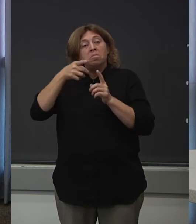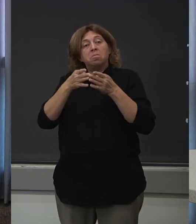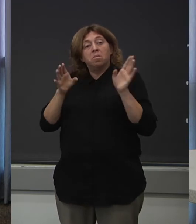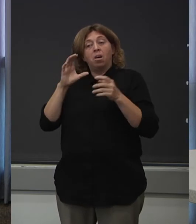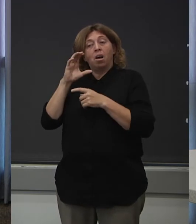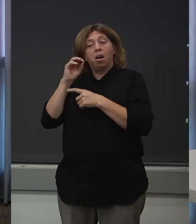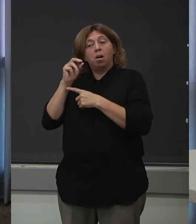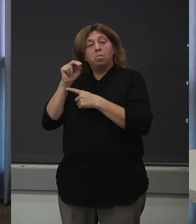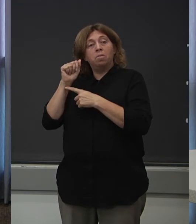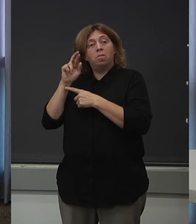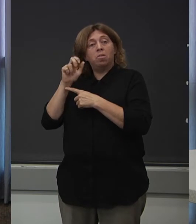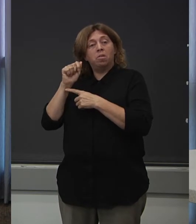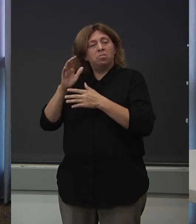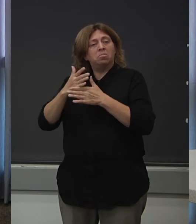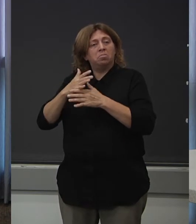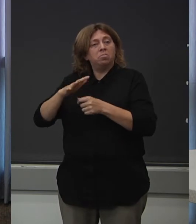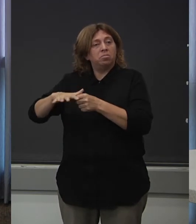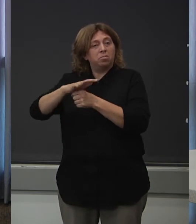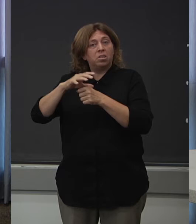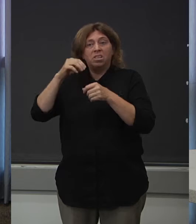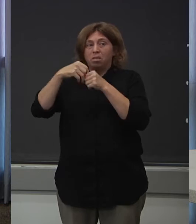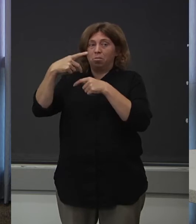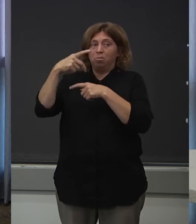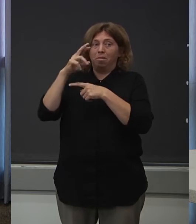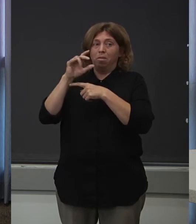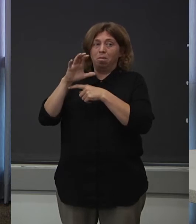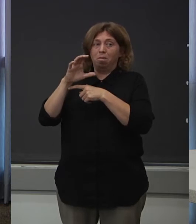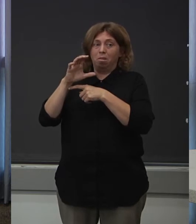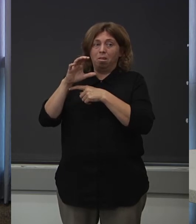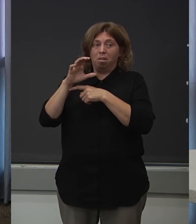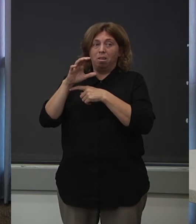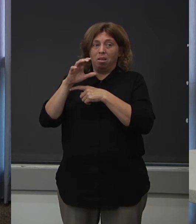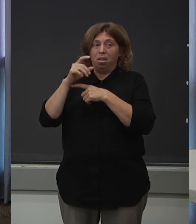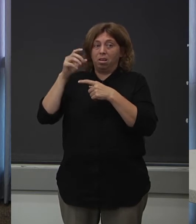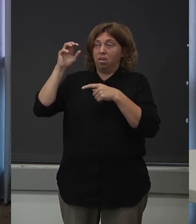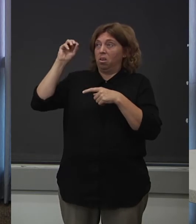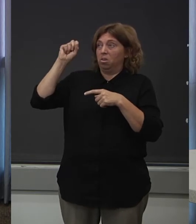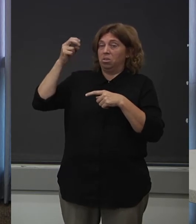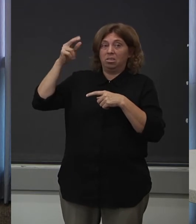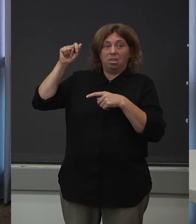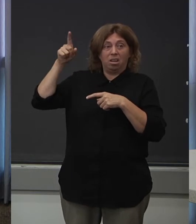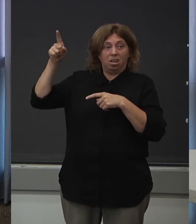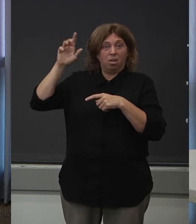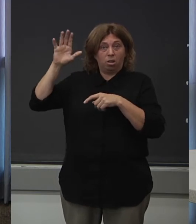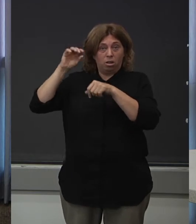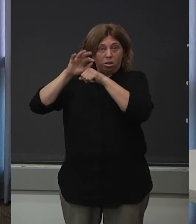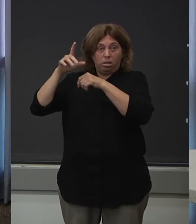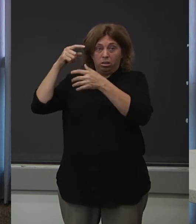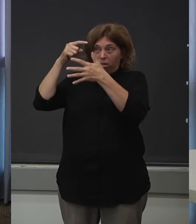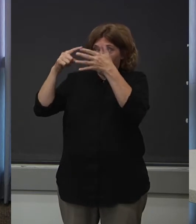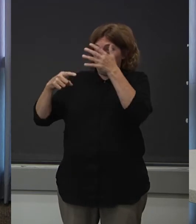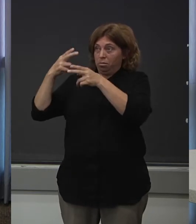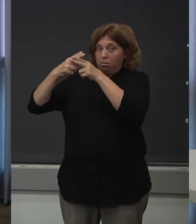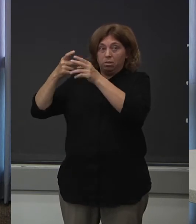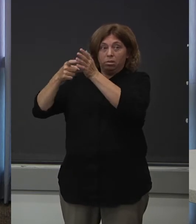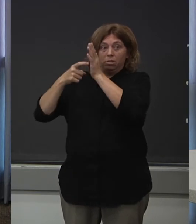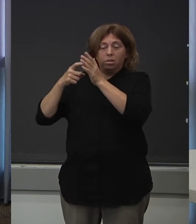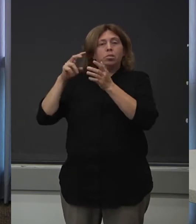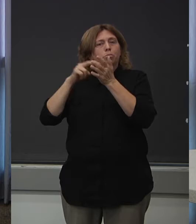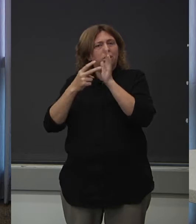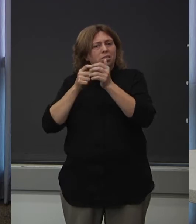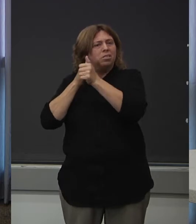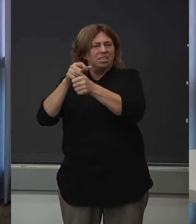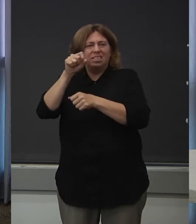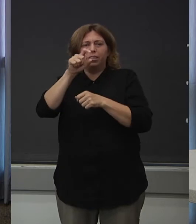OHA guidance, they should be worn. And I actually think that they're required it might